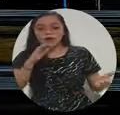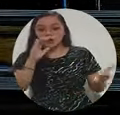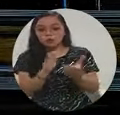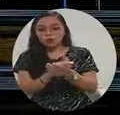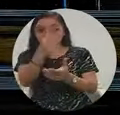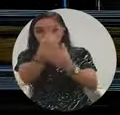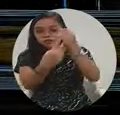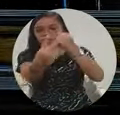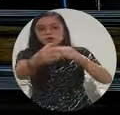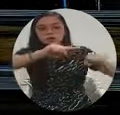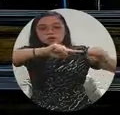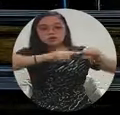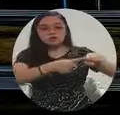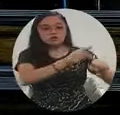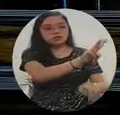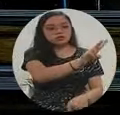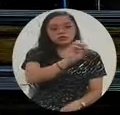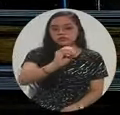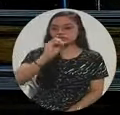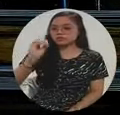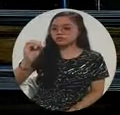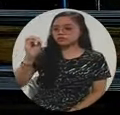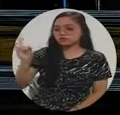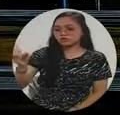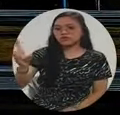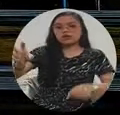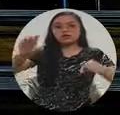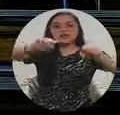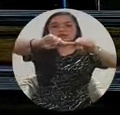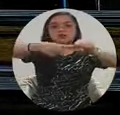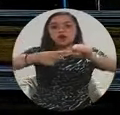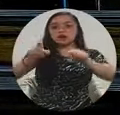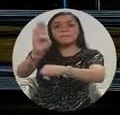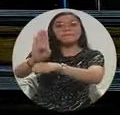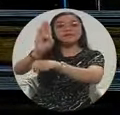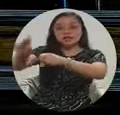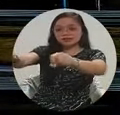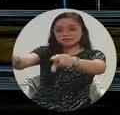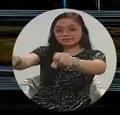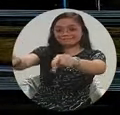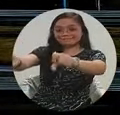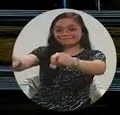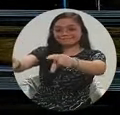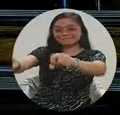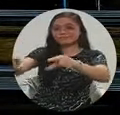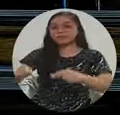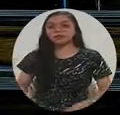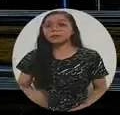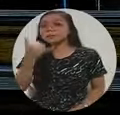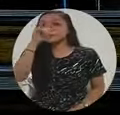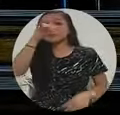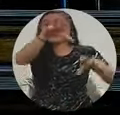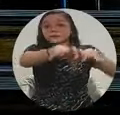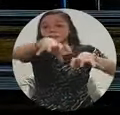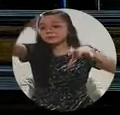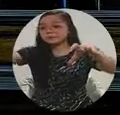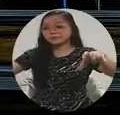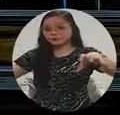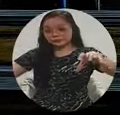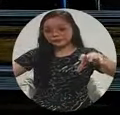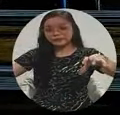They started in 2006, they started the Rex Kandingan. Kanang at the offset side of the